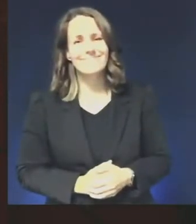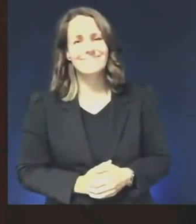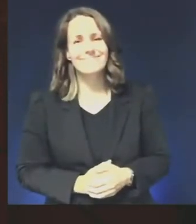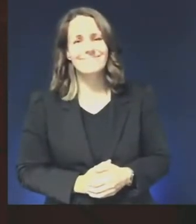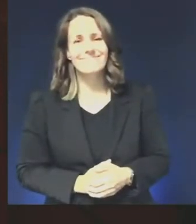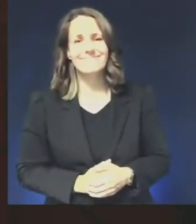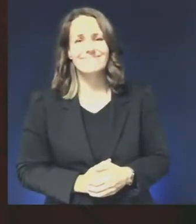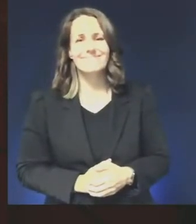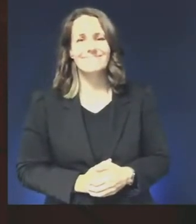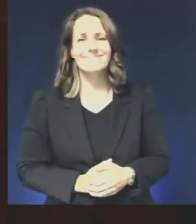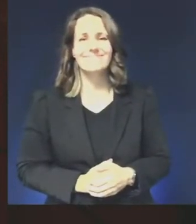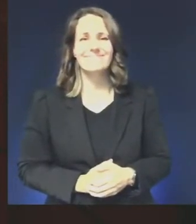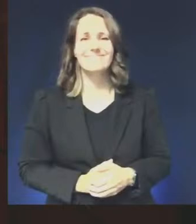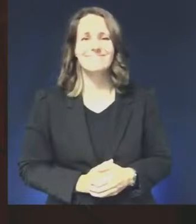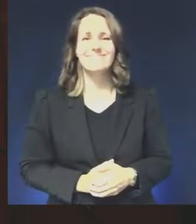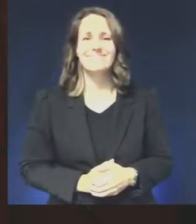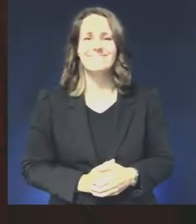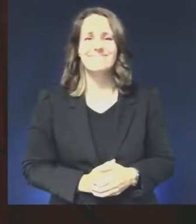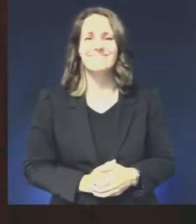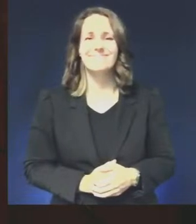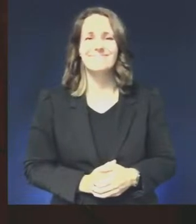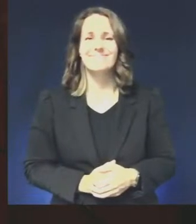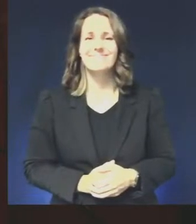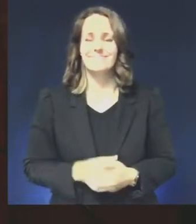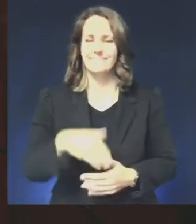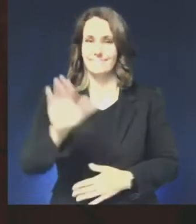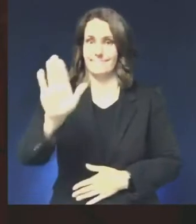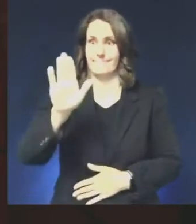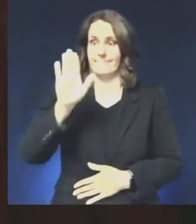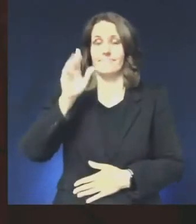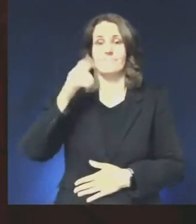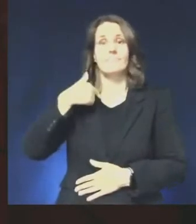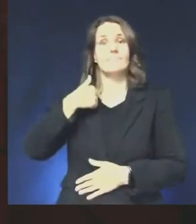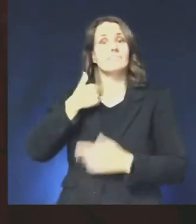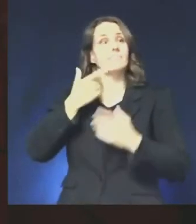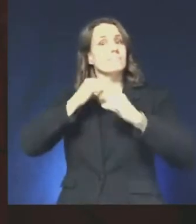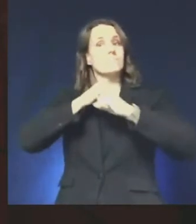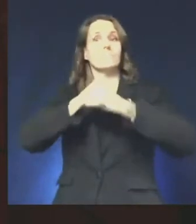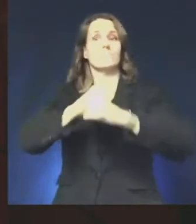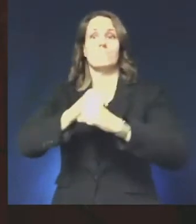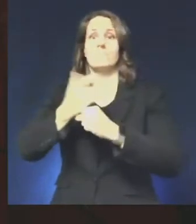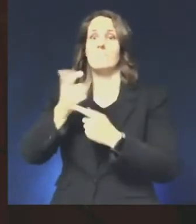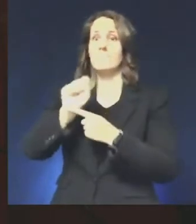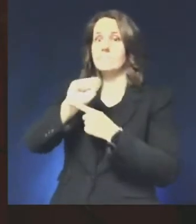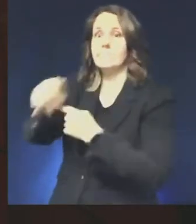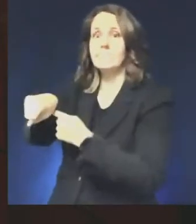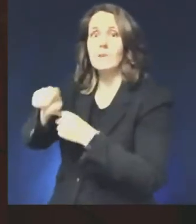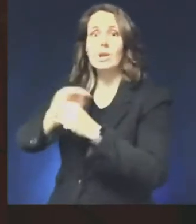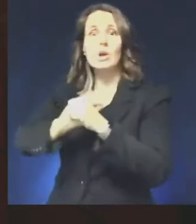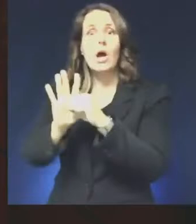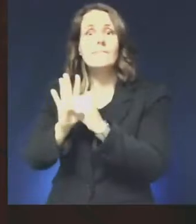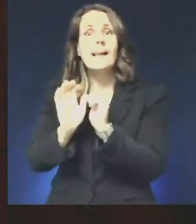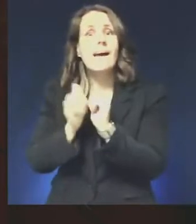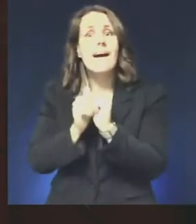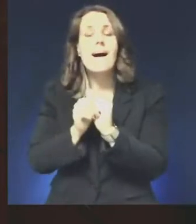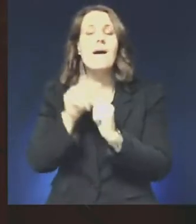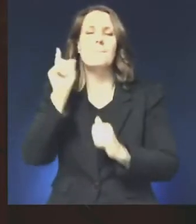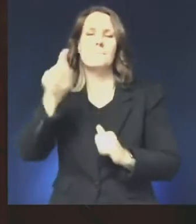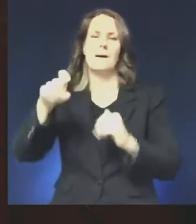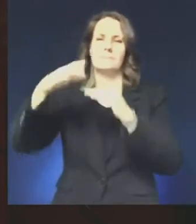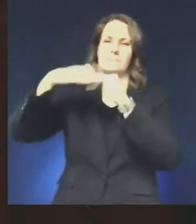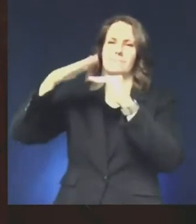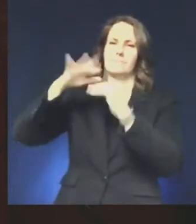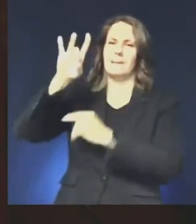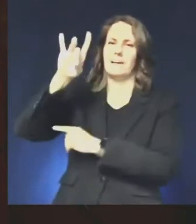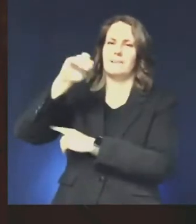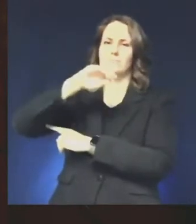an 80% community vaccination rate. Vaccines are safe and effective, and they will protect you